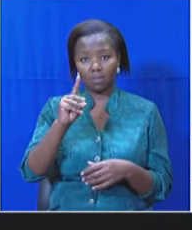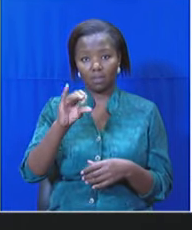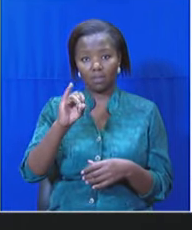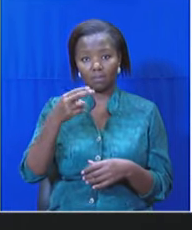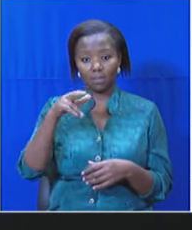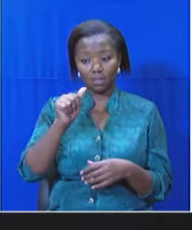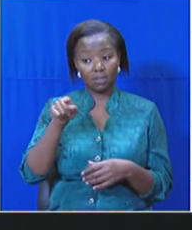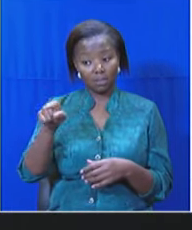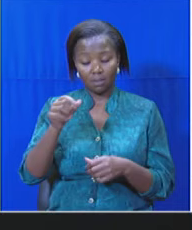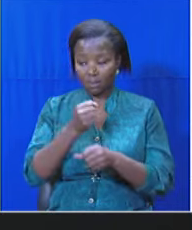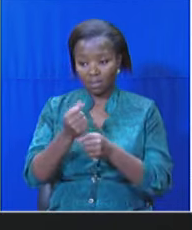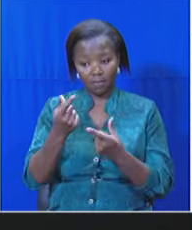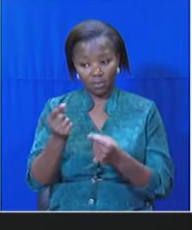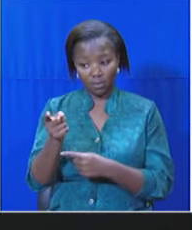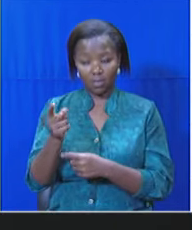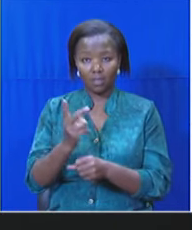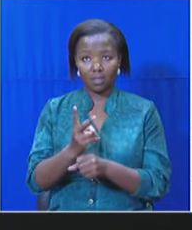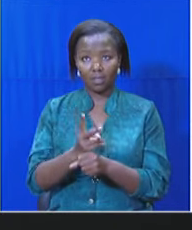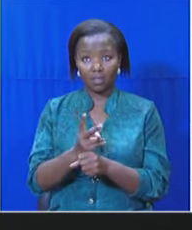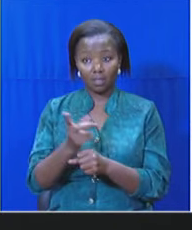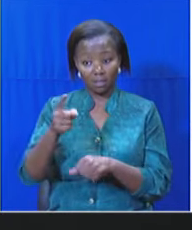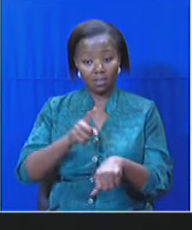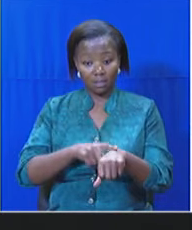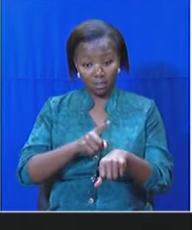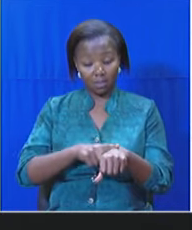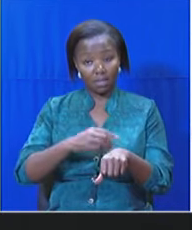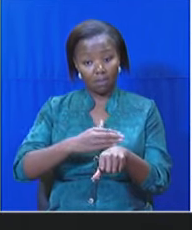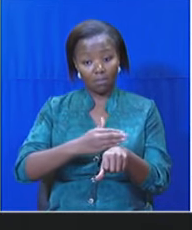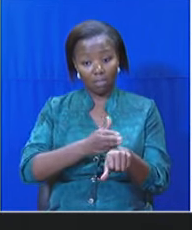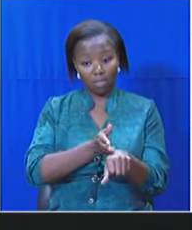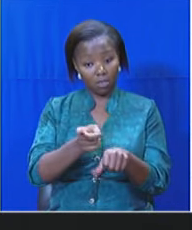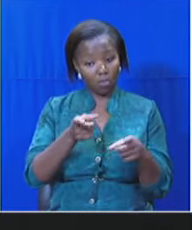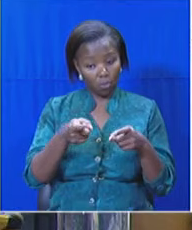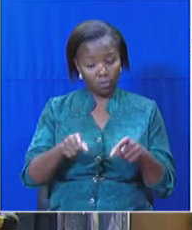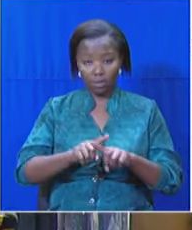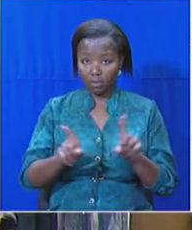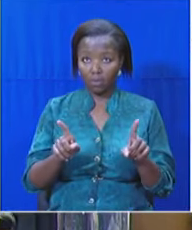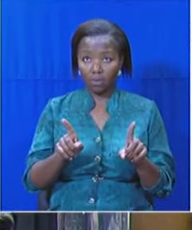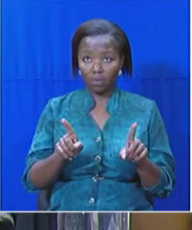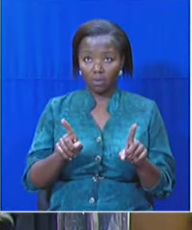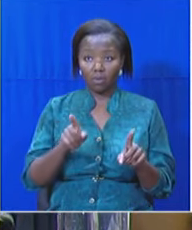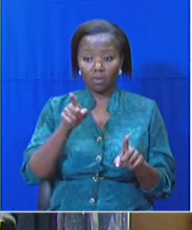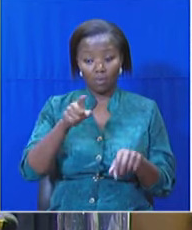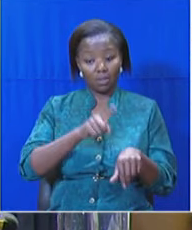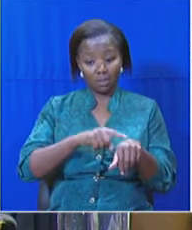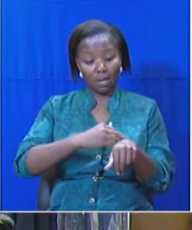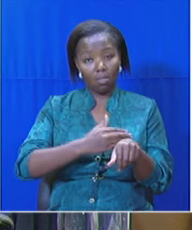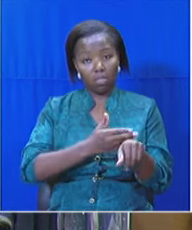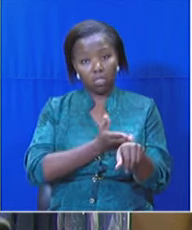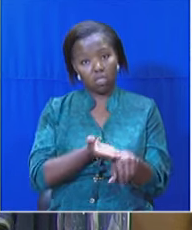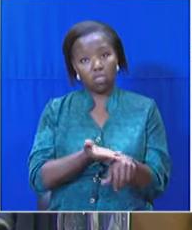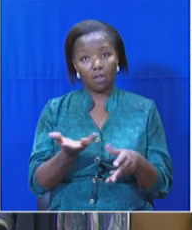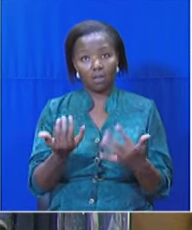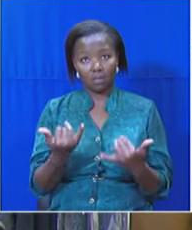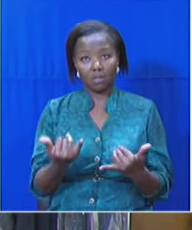You must never do that. You're eating on your time. No, you are not controlling him, Honorable Madisha. You are eating onto your time. We've done